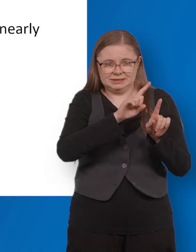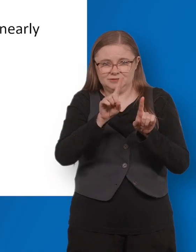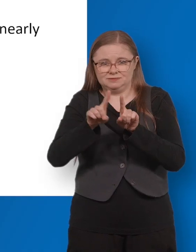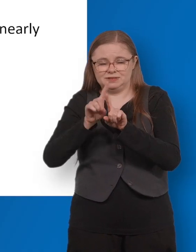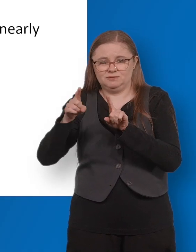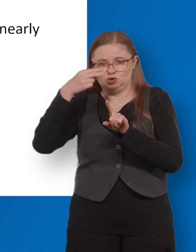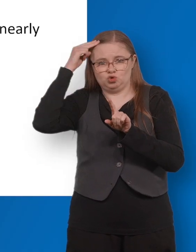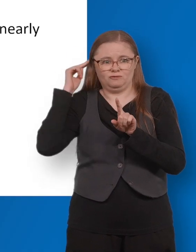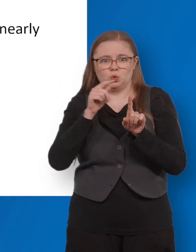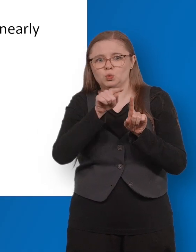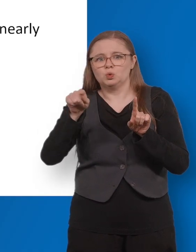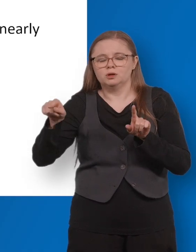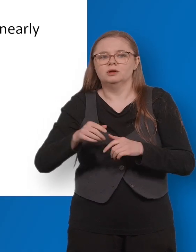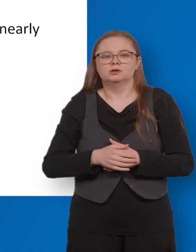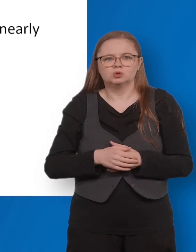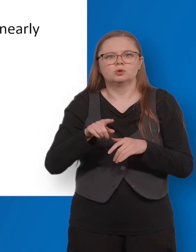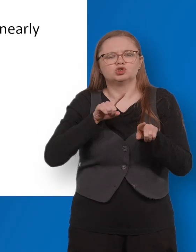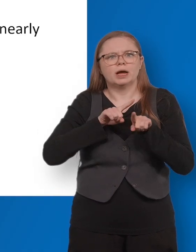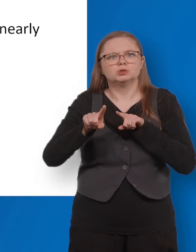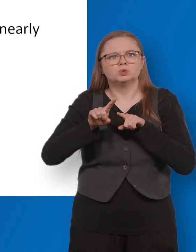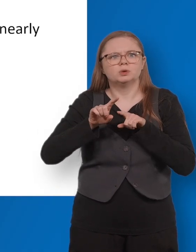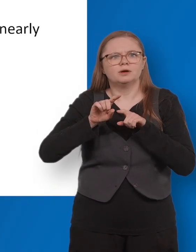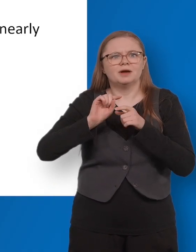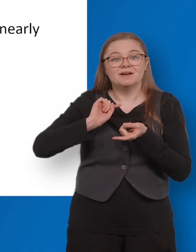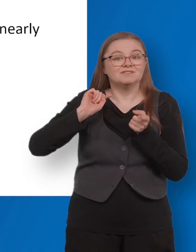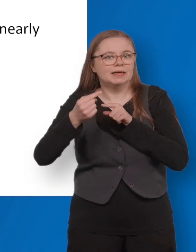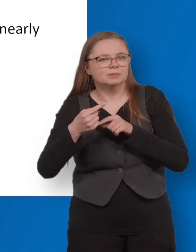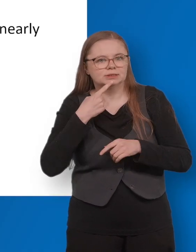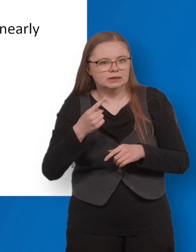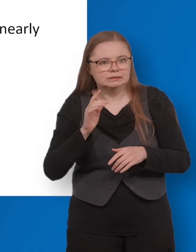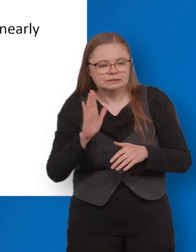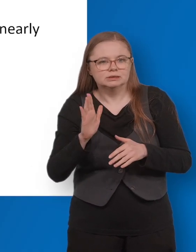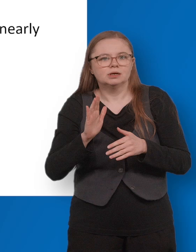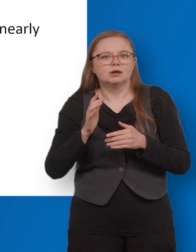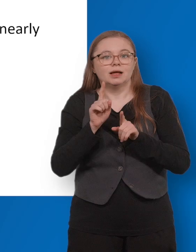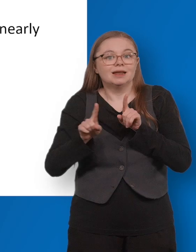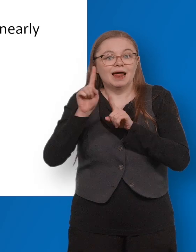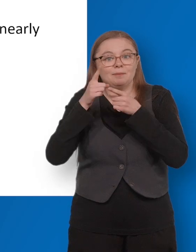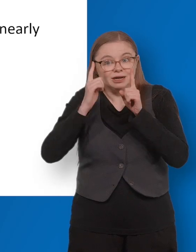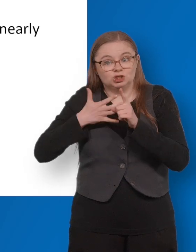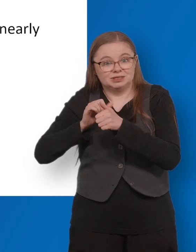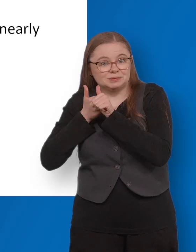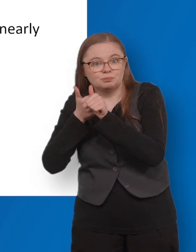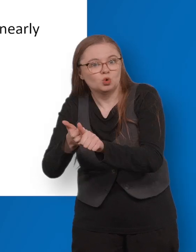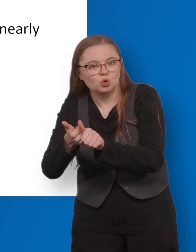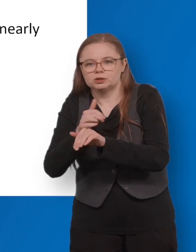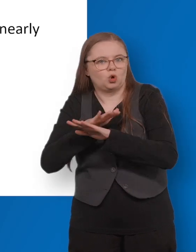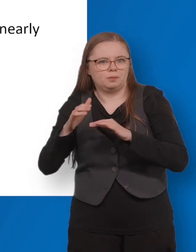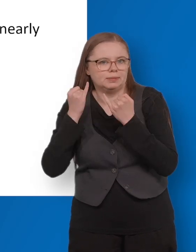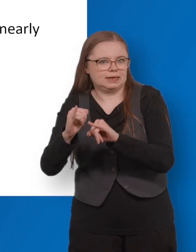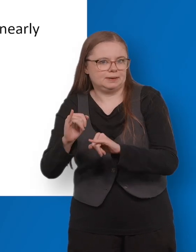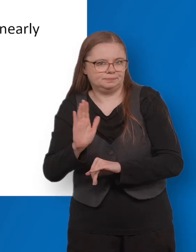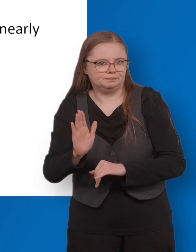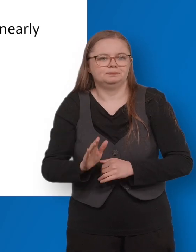that round to say, actually, it's line managers that need supporting rather than blaming. It's not easy to